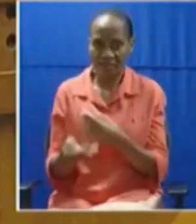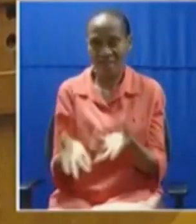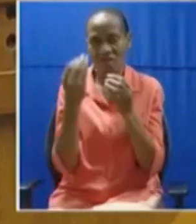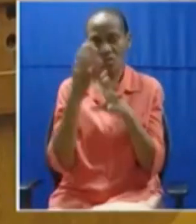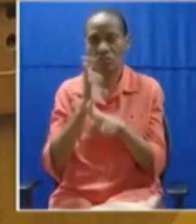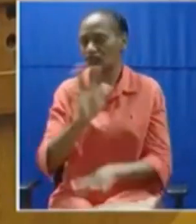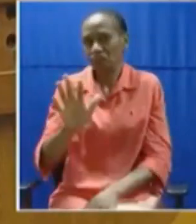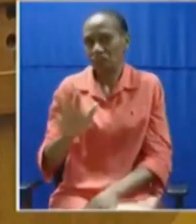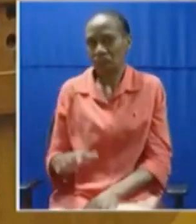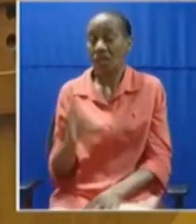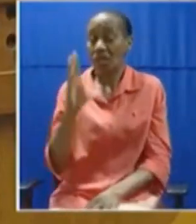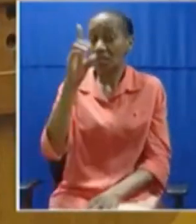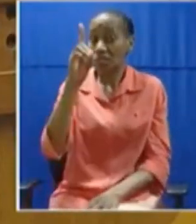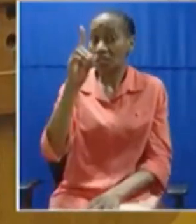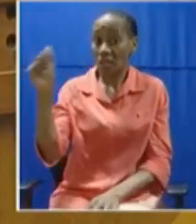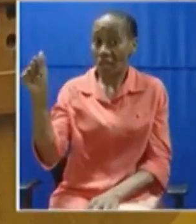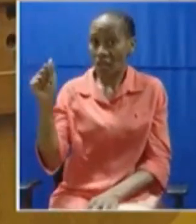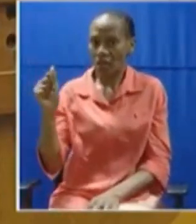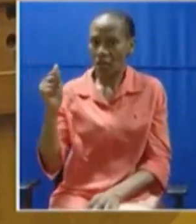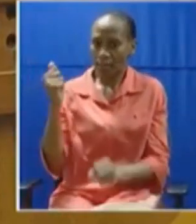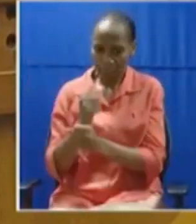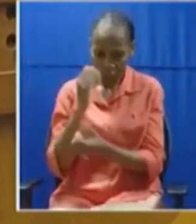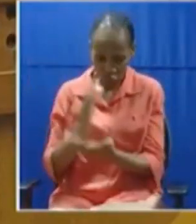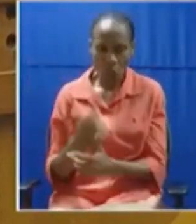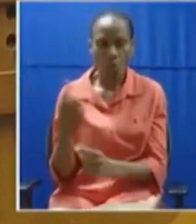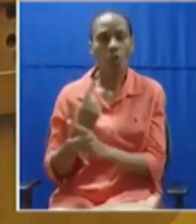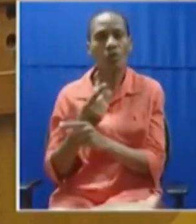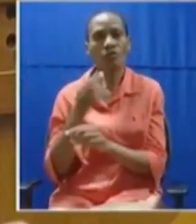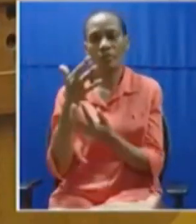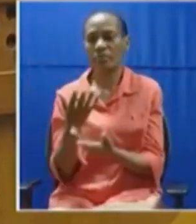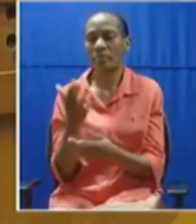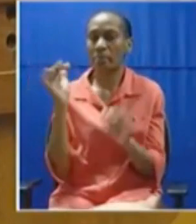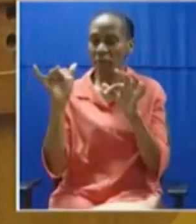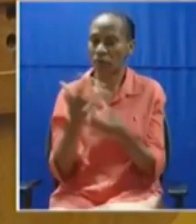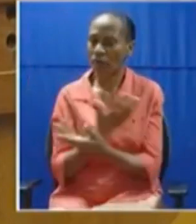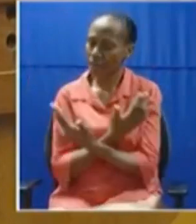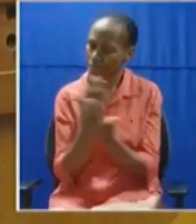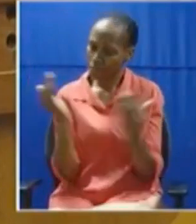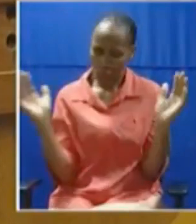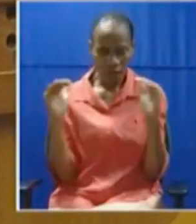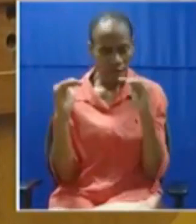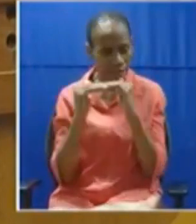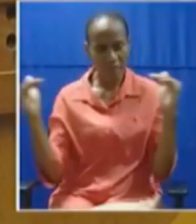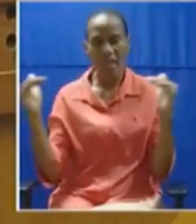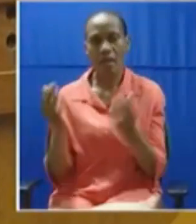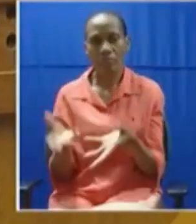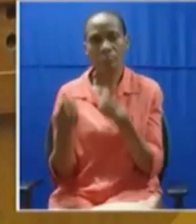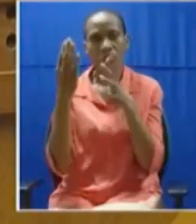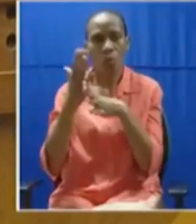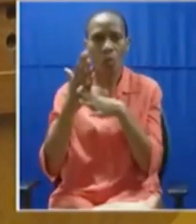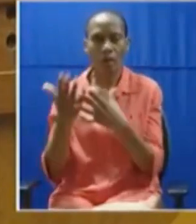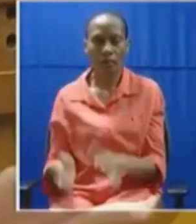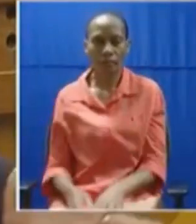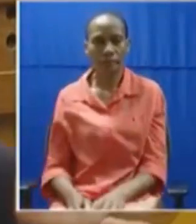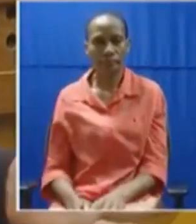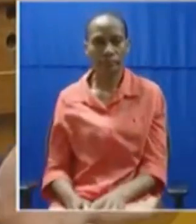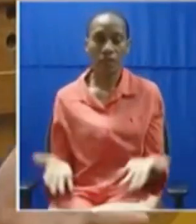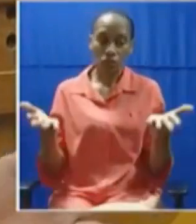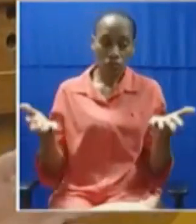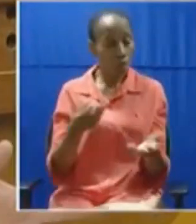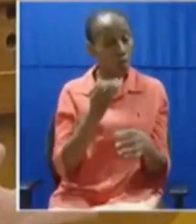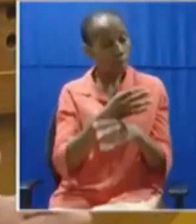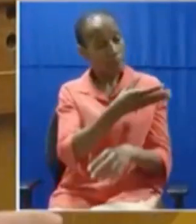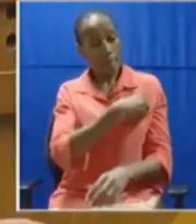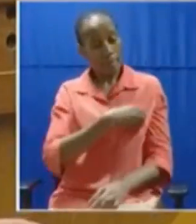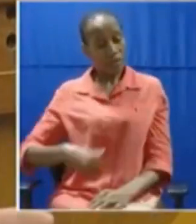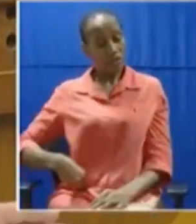DA ensures that jobs are fairly available and accessible to all. So, Mr. President, while you were sorting